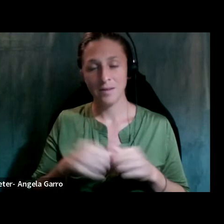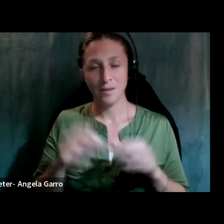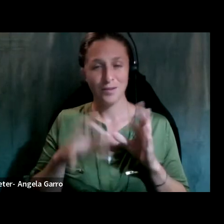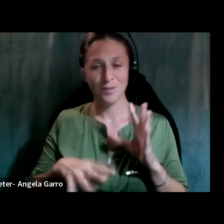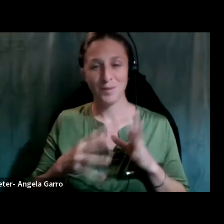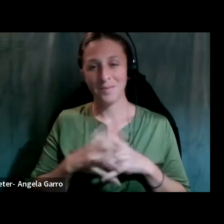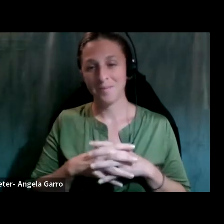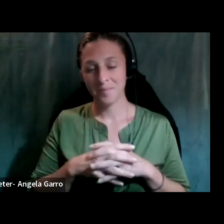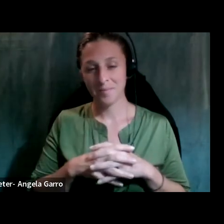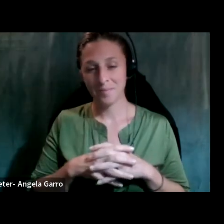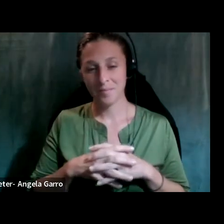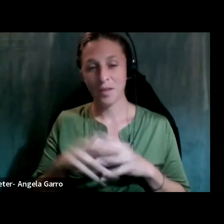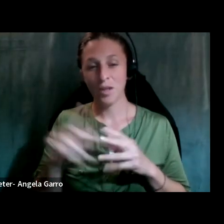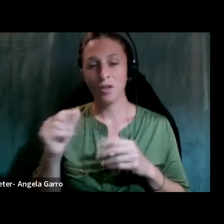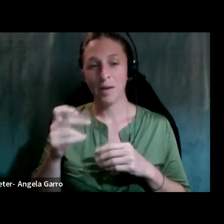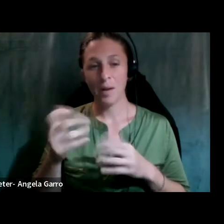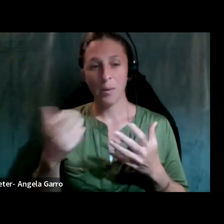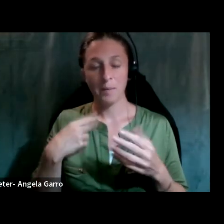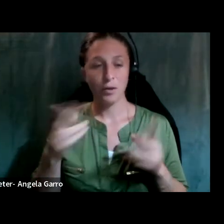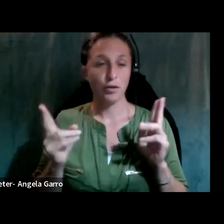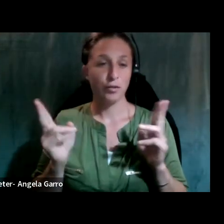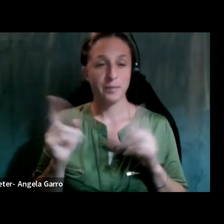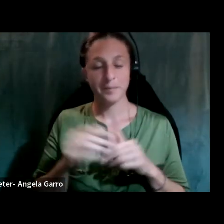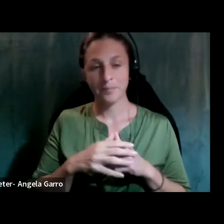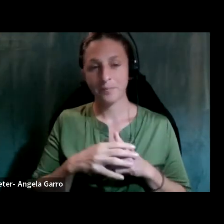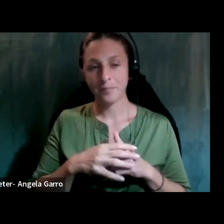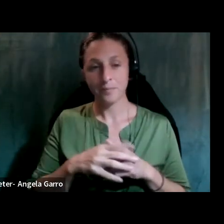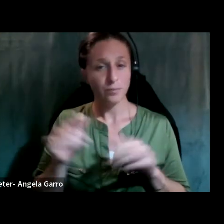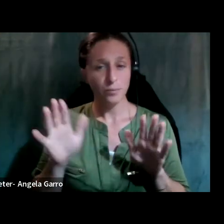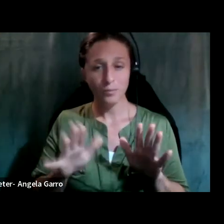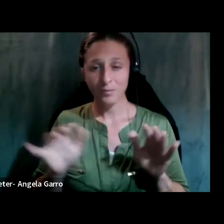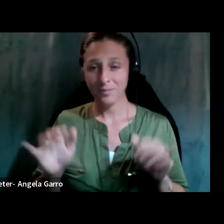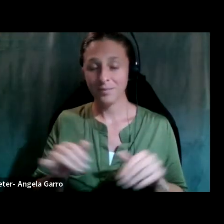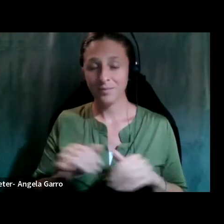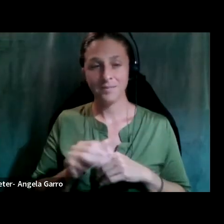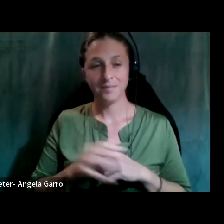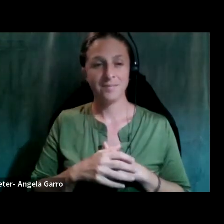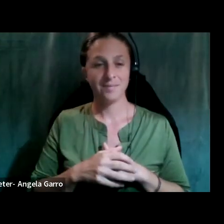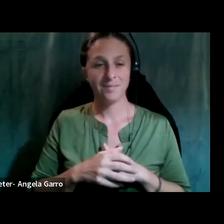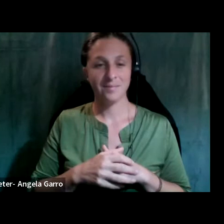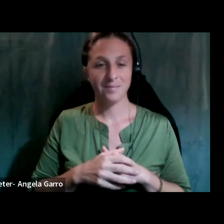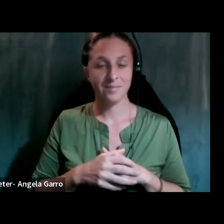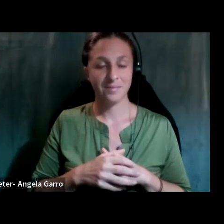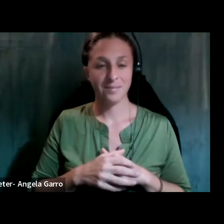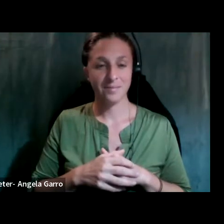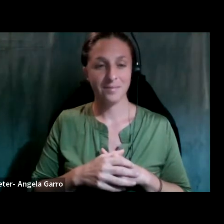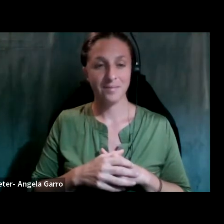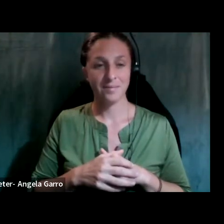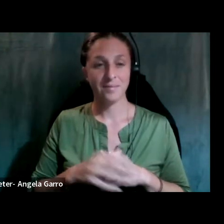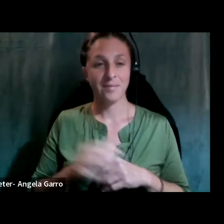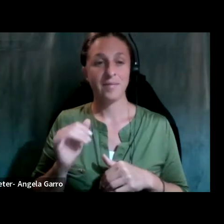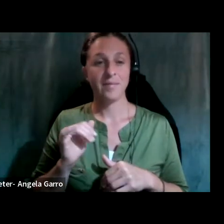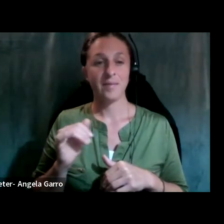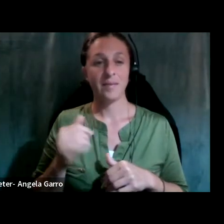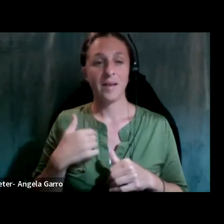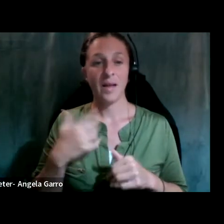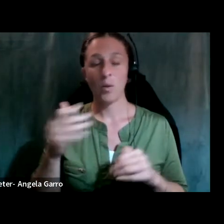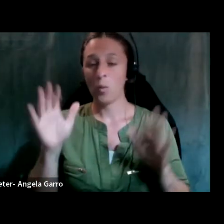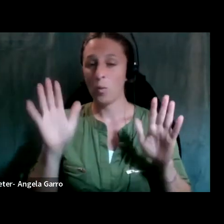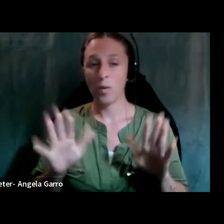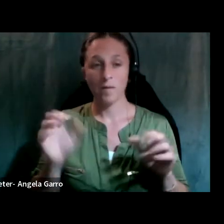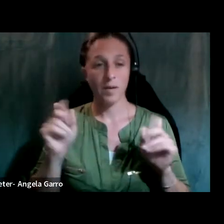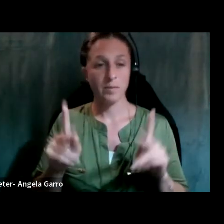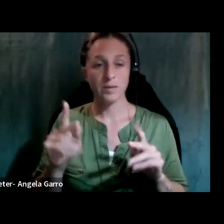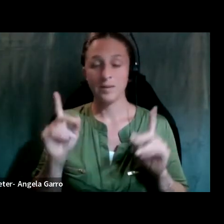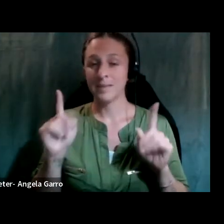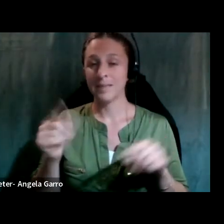Because Greg wanted me to hurry. So, okay, let me read. She's doing great too. Okay. So I had the wonderful opportunity to attend